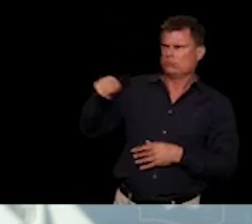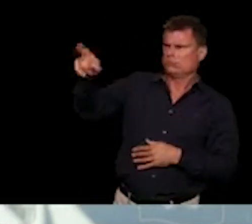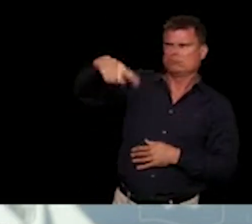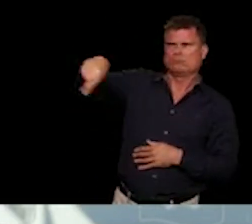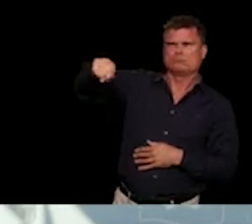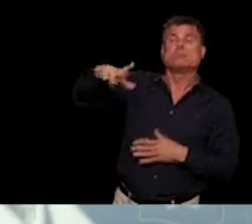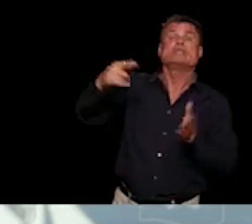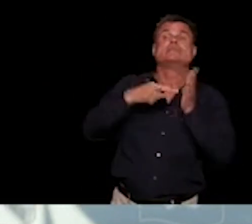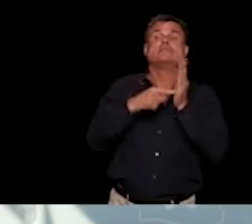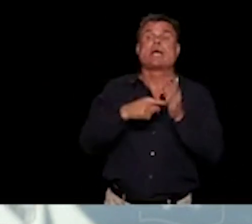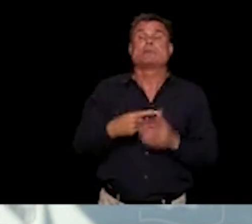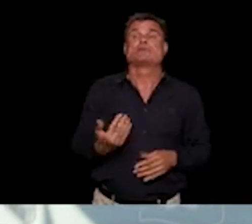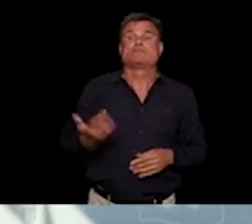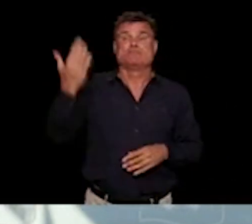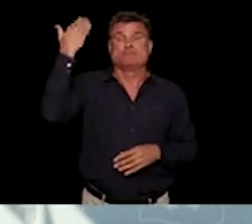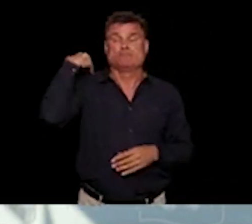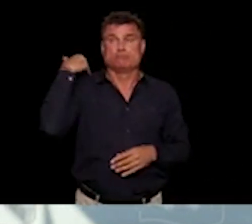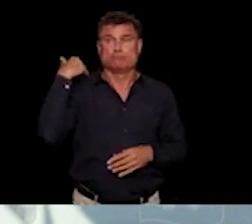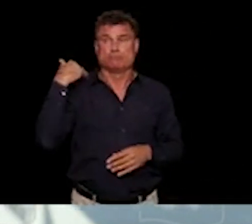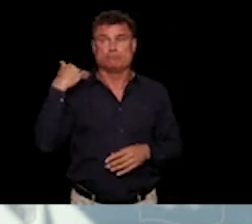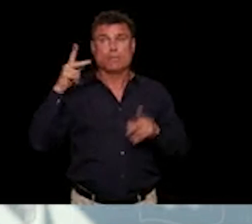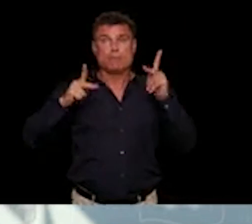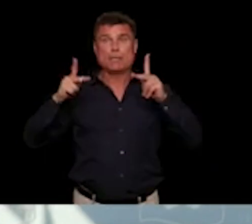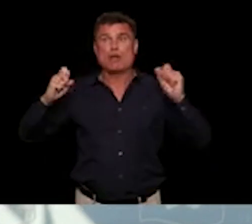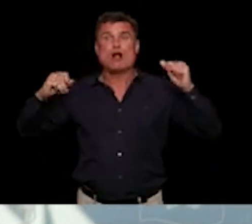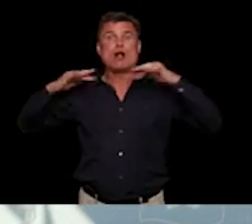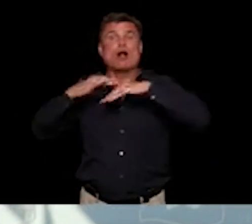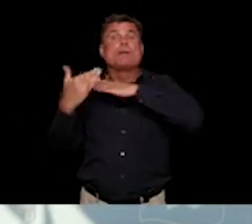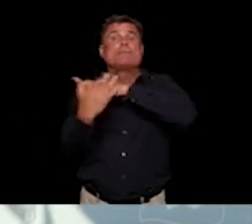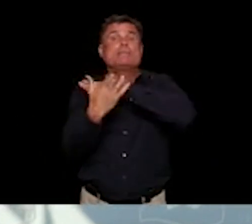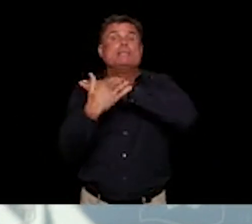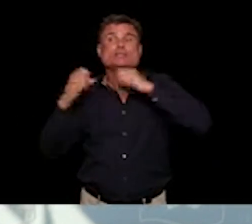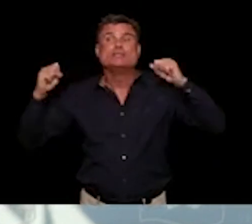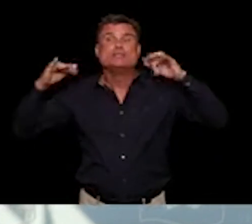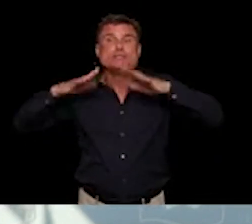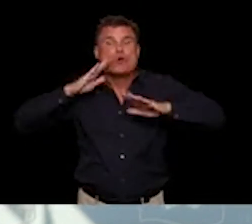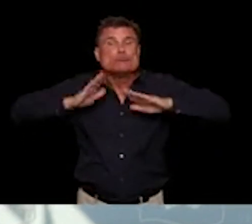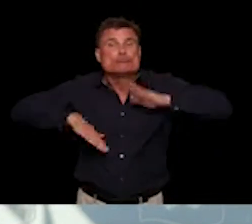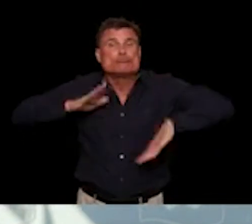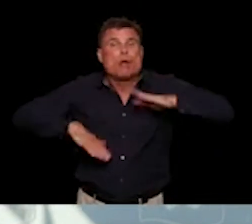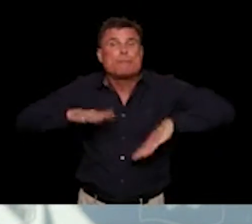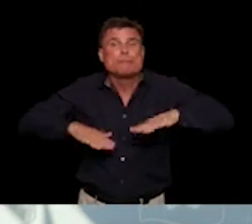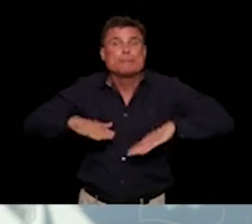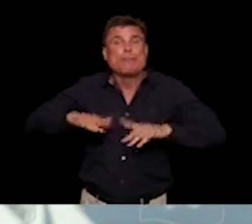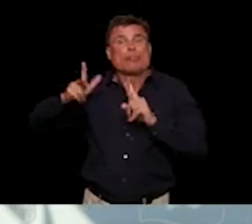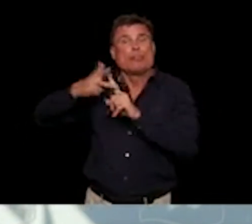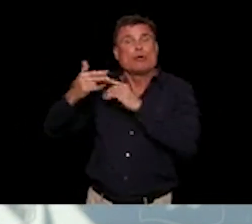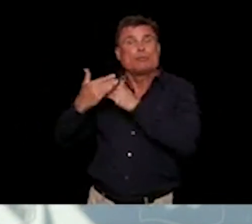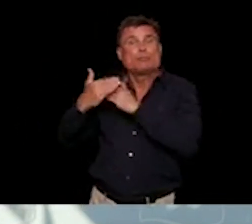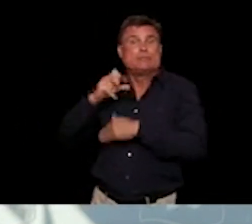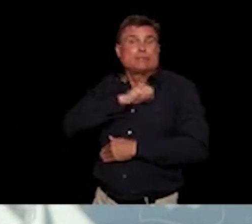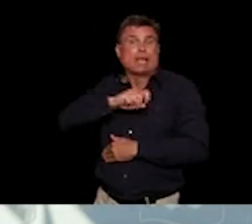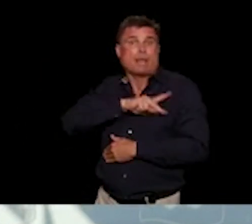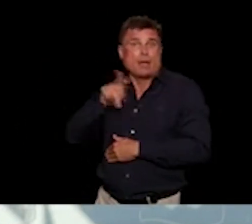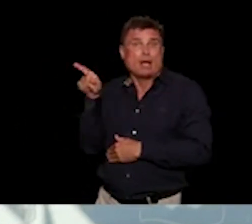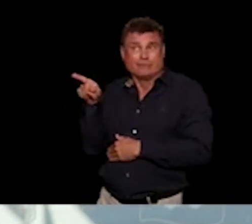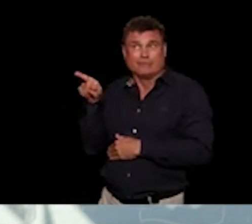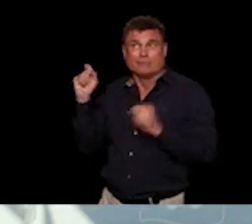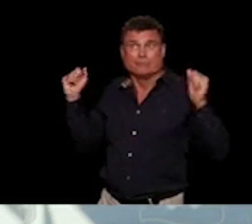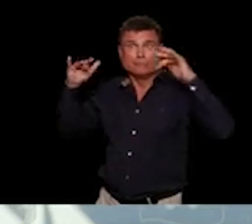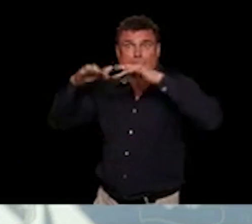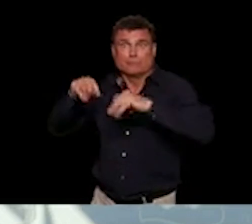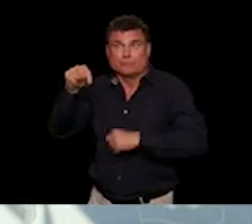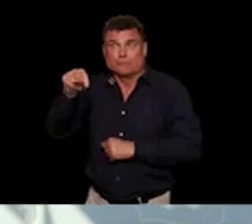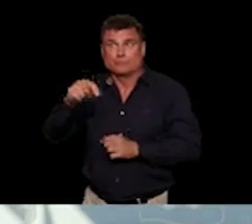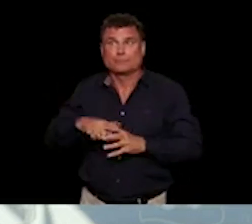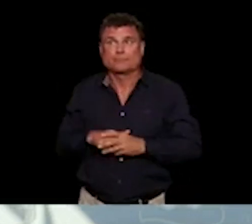and there was a response by reducing, and the number of people and the amount of physical distancing that took place dramatically reduced